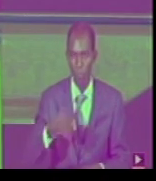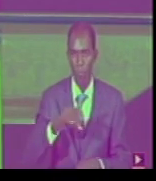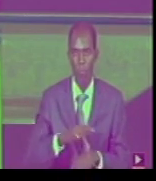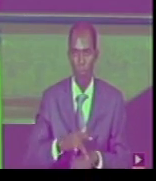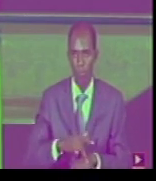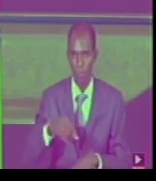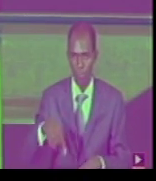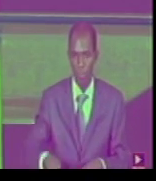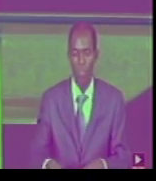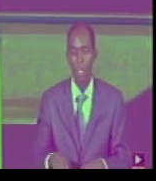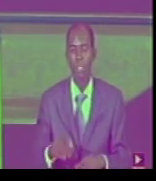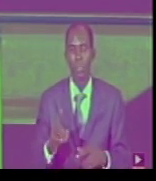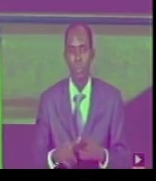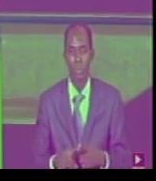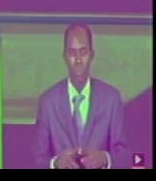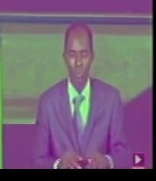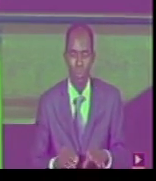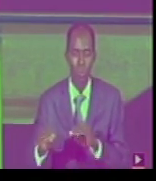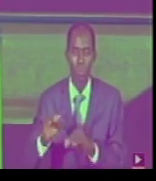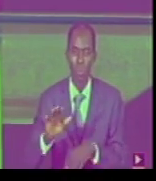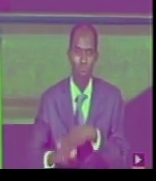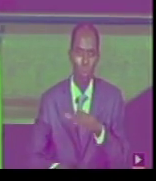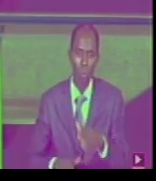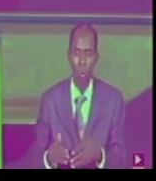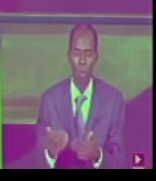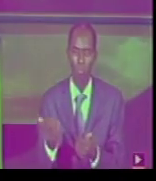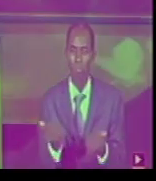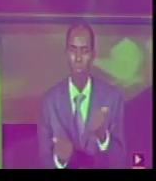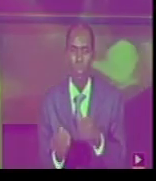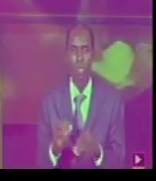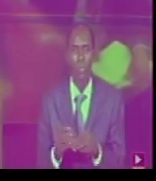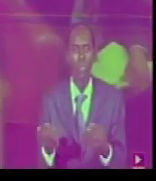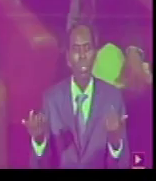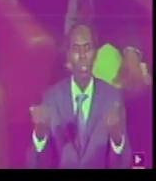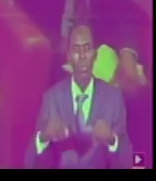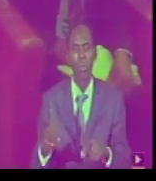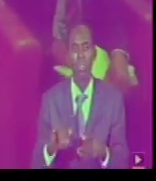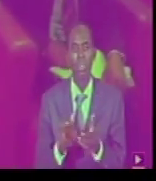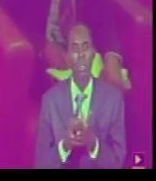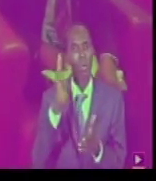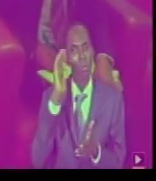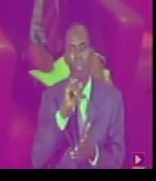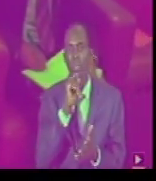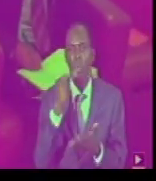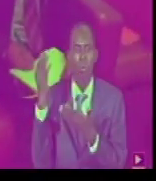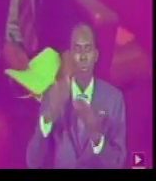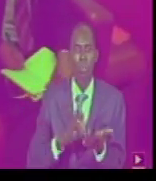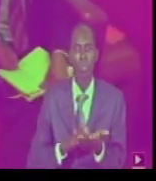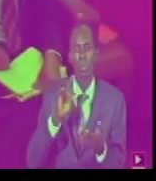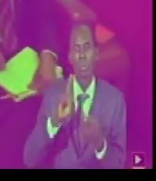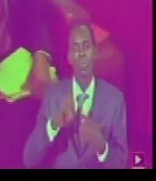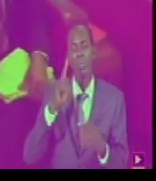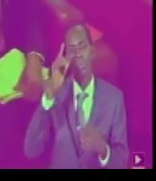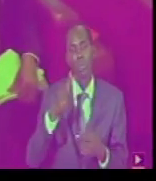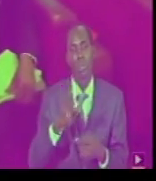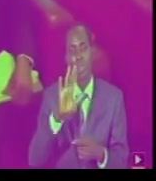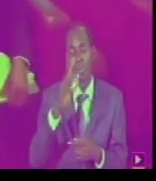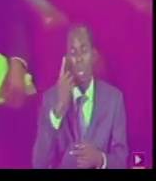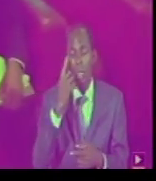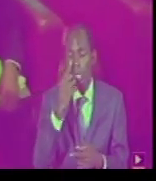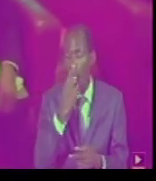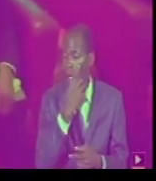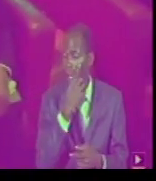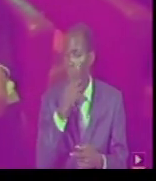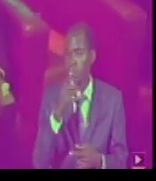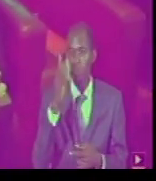drive anywhere, that will not bring glory to God. Your eyes, you'll never see anything. You'll never